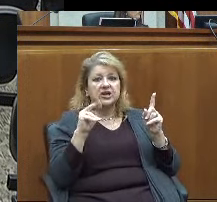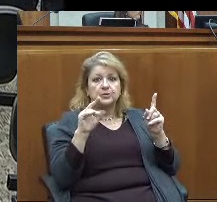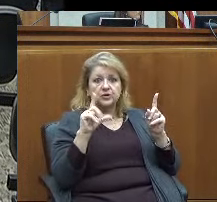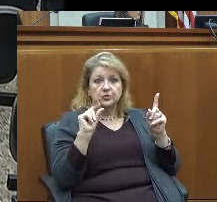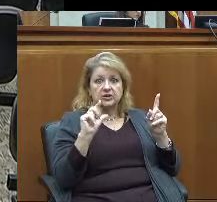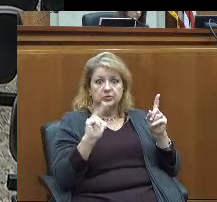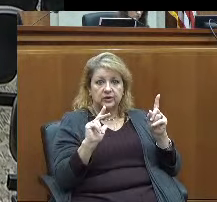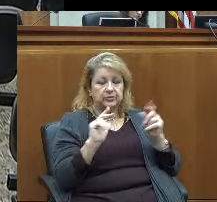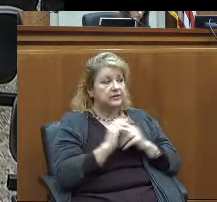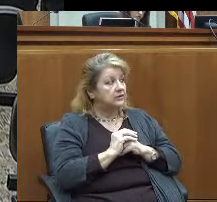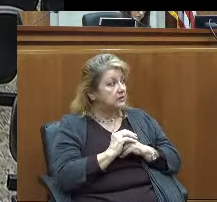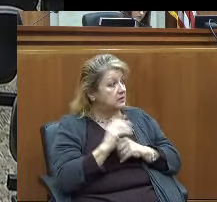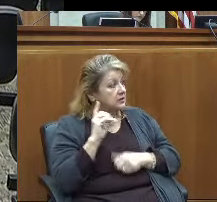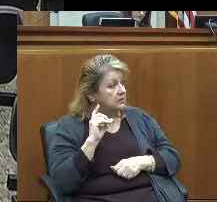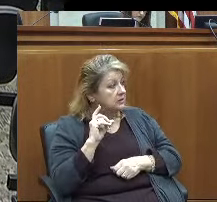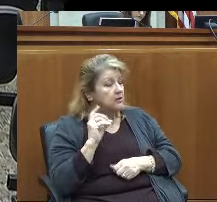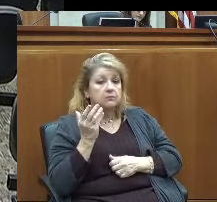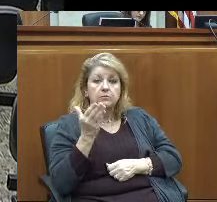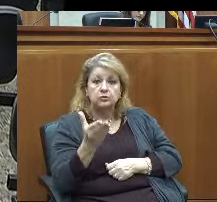Dr. Bogan?